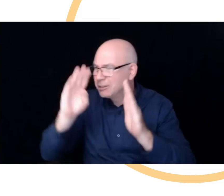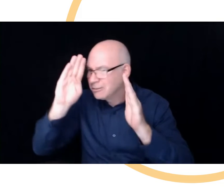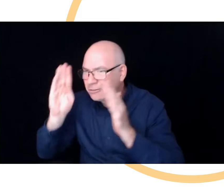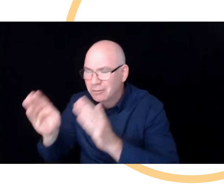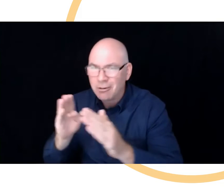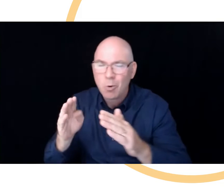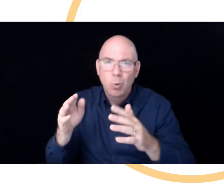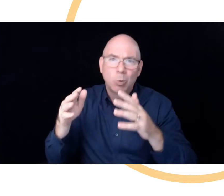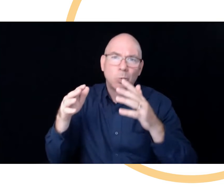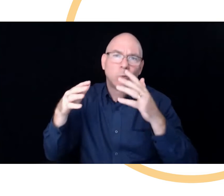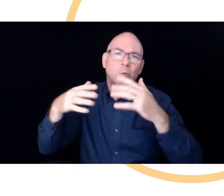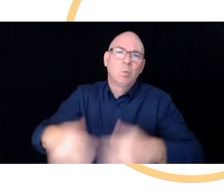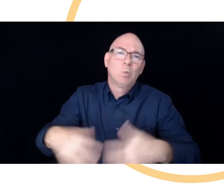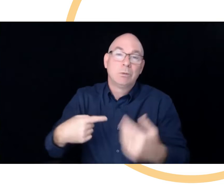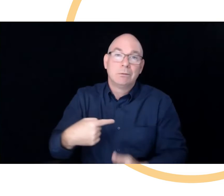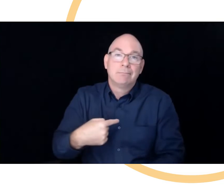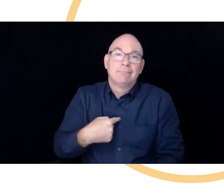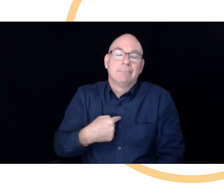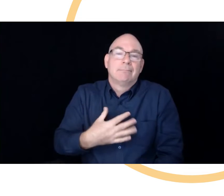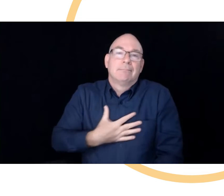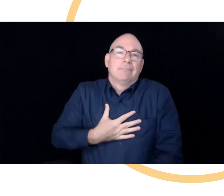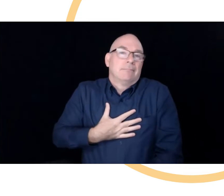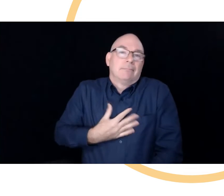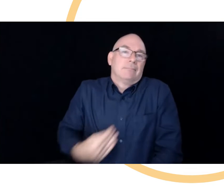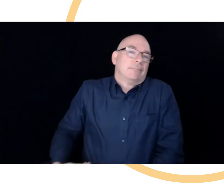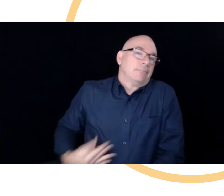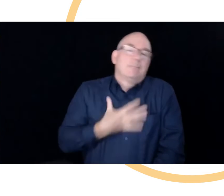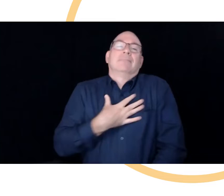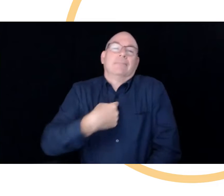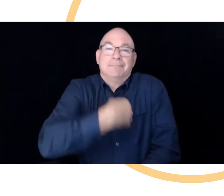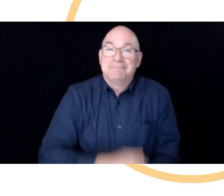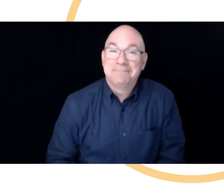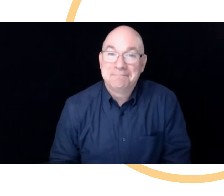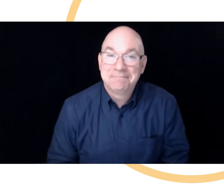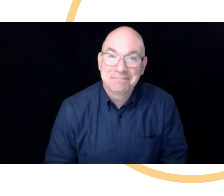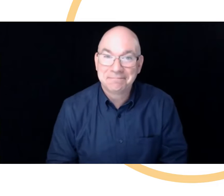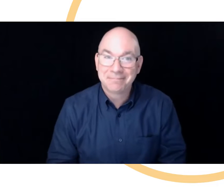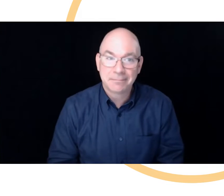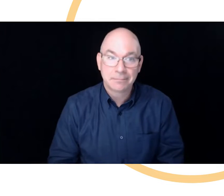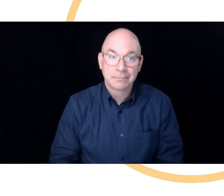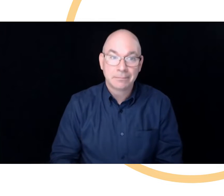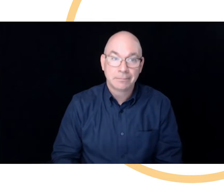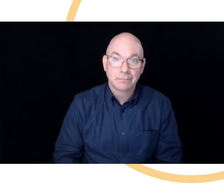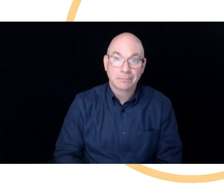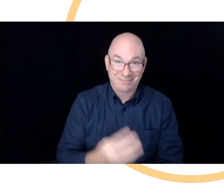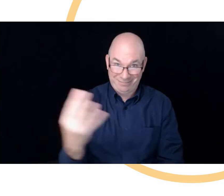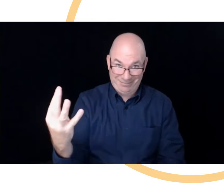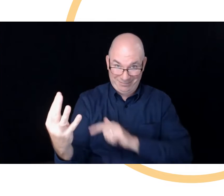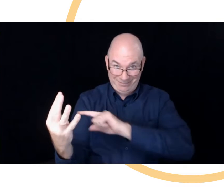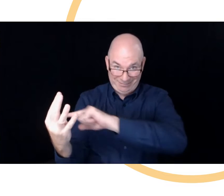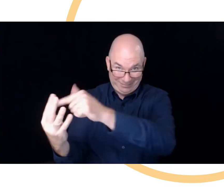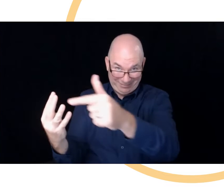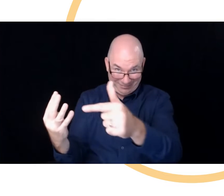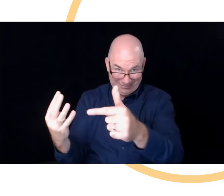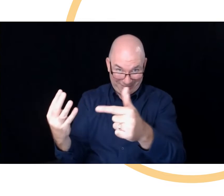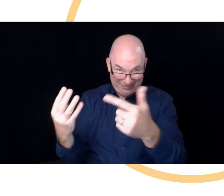am simply so inspired right now. And now that we have had a chance to hear from you all, I would like